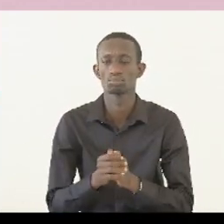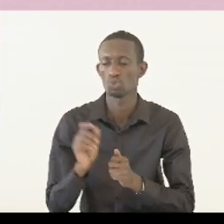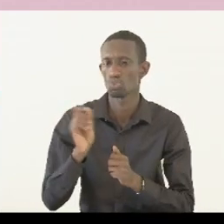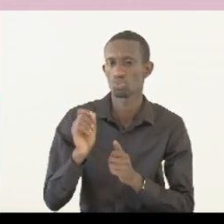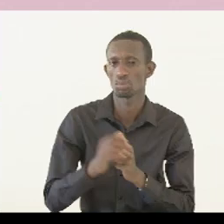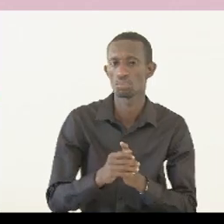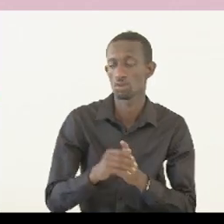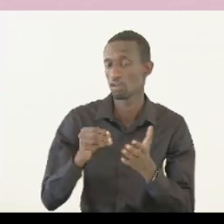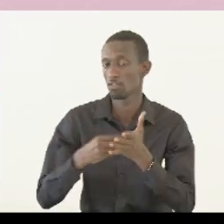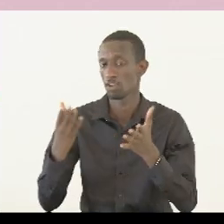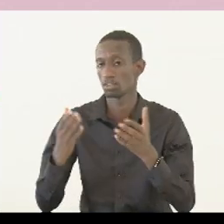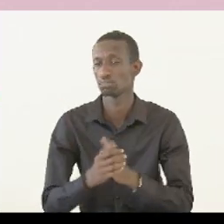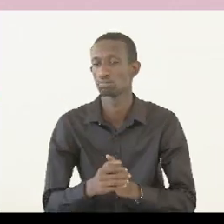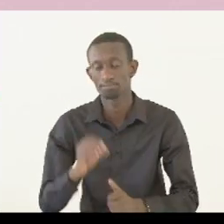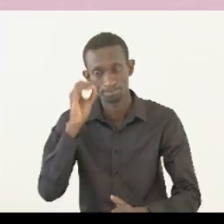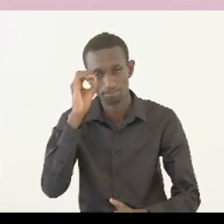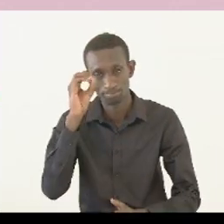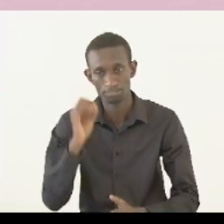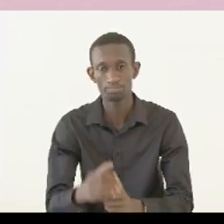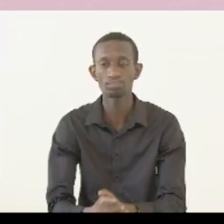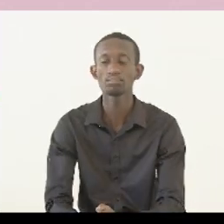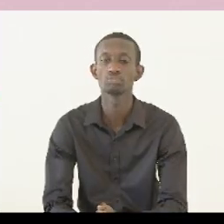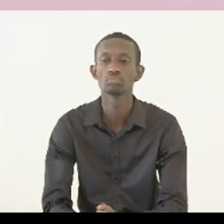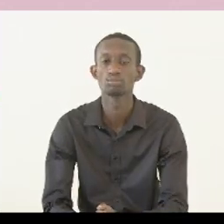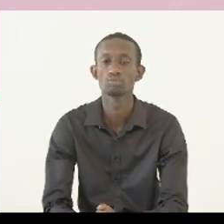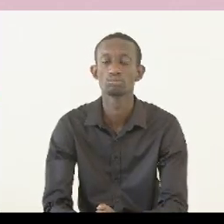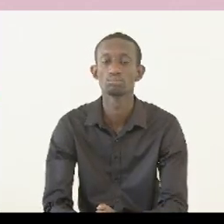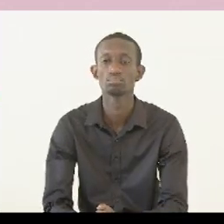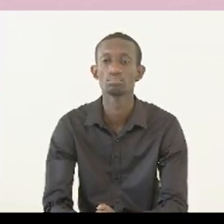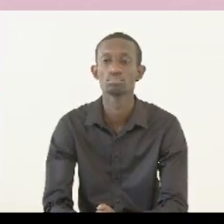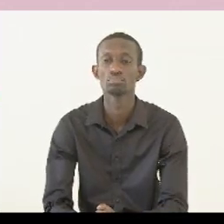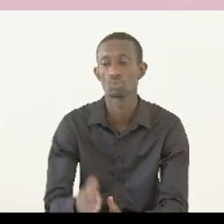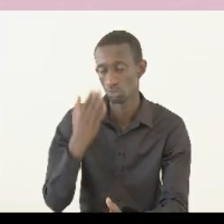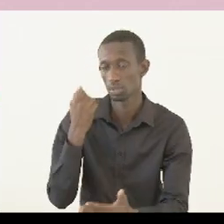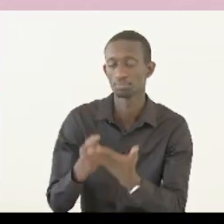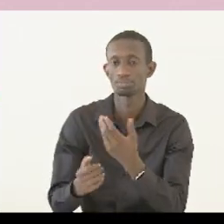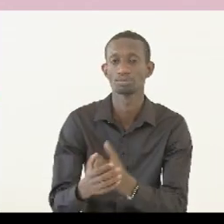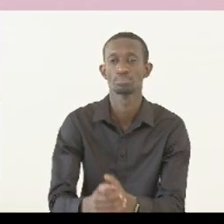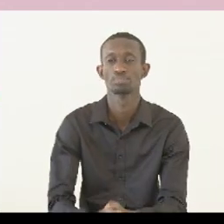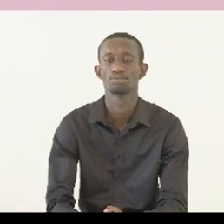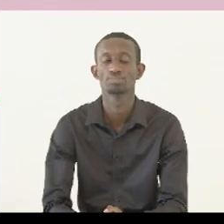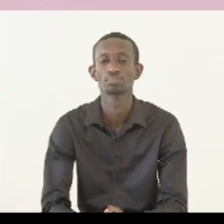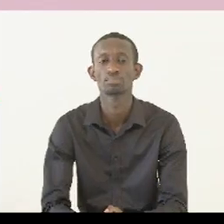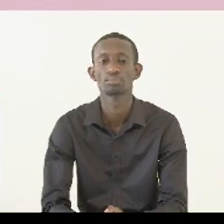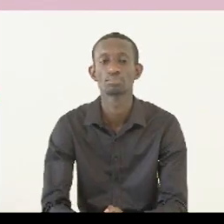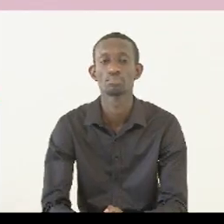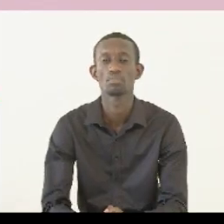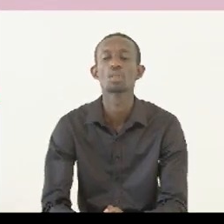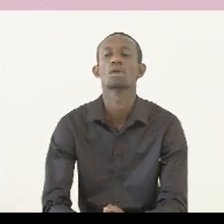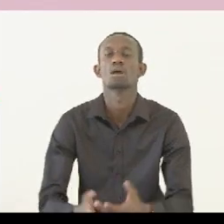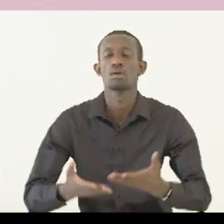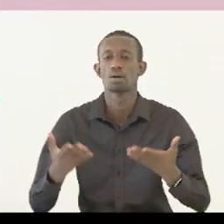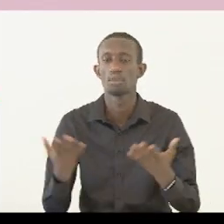them to have a valency of 0. They do not combine. That is what we consider. Now, how do